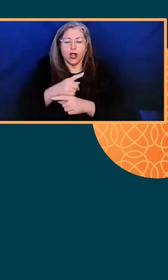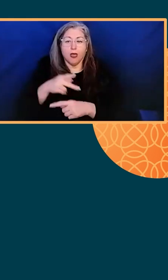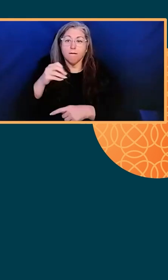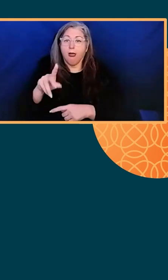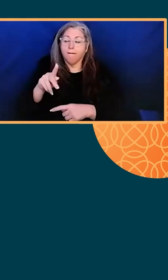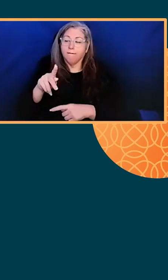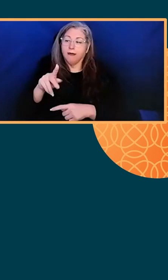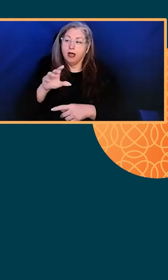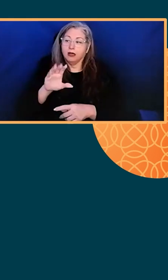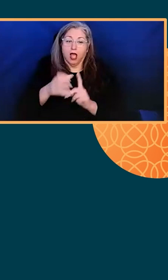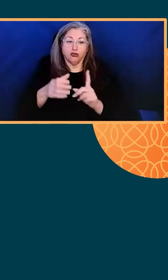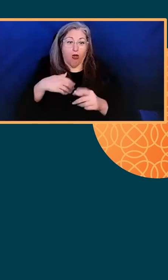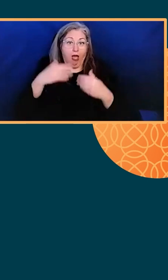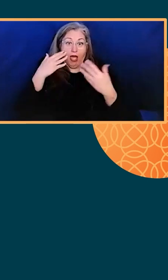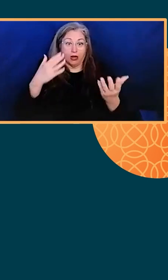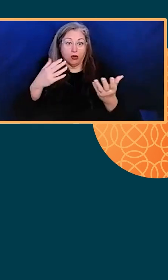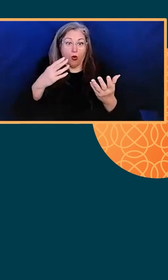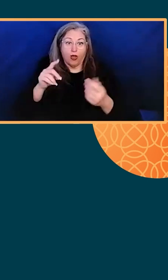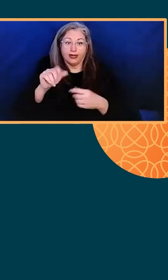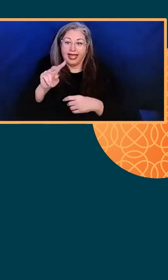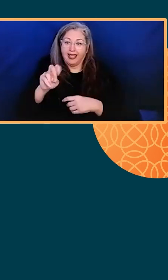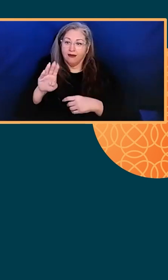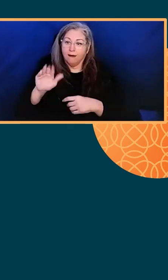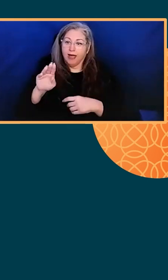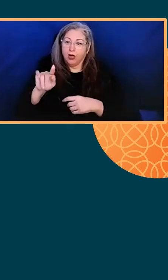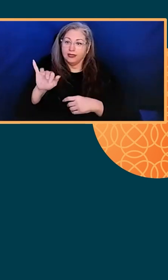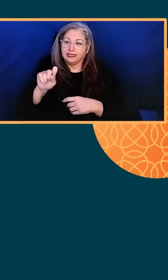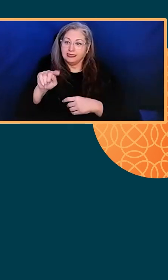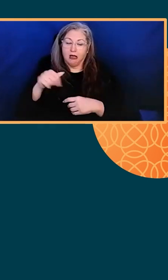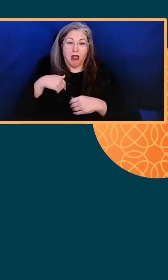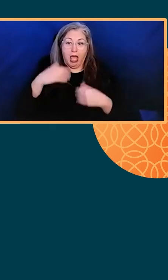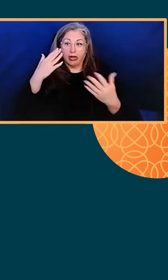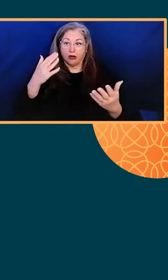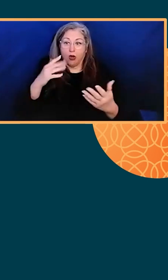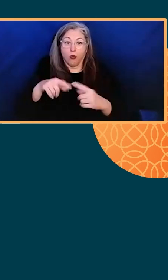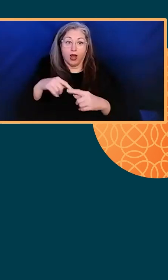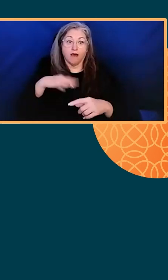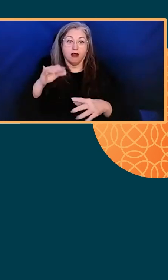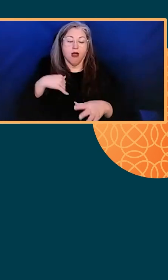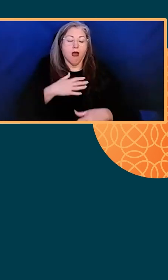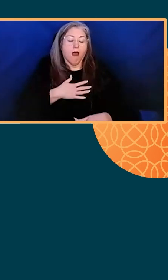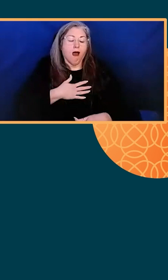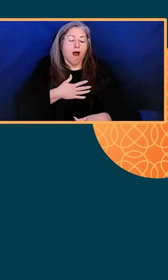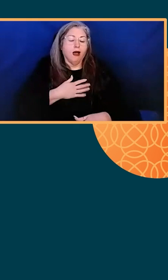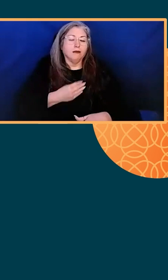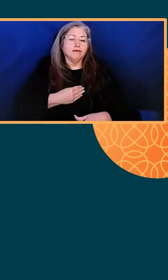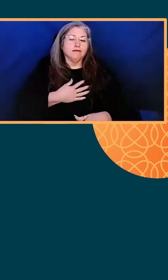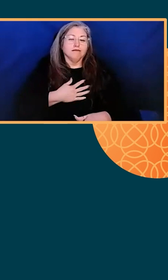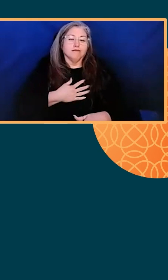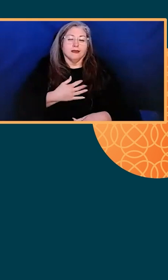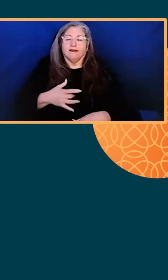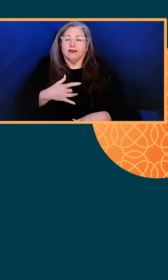culture, I didn't know that. Or Dave Bautista, I didn't know that. And when I did, it made my heart feel so good.